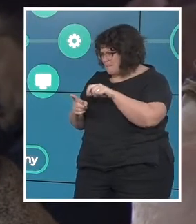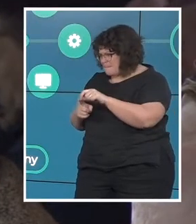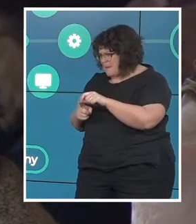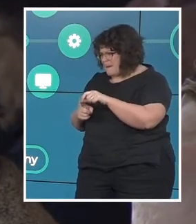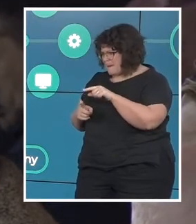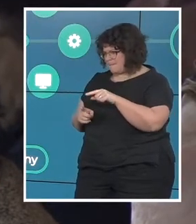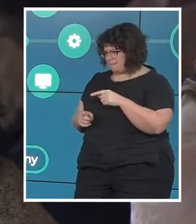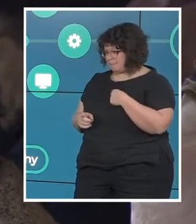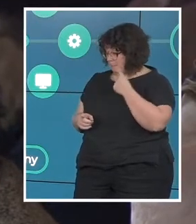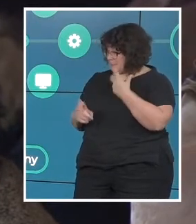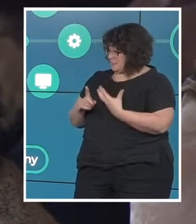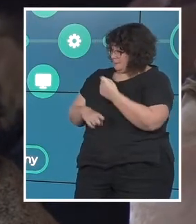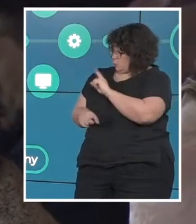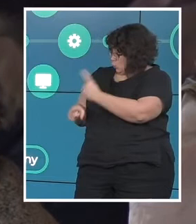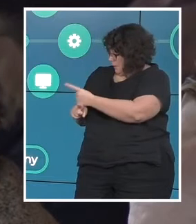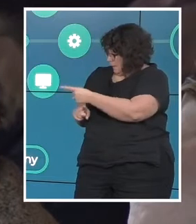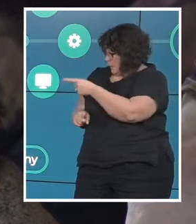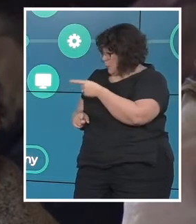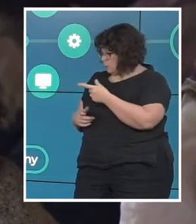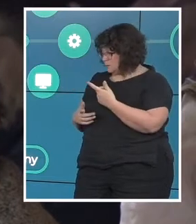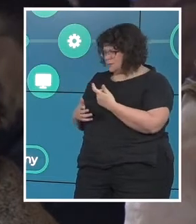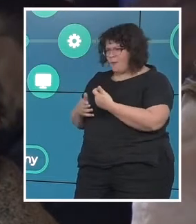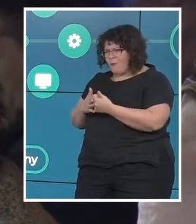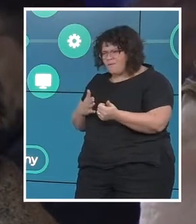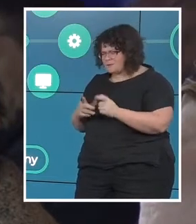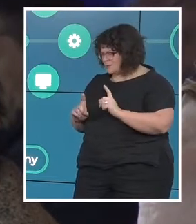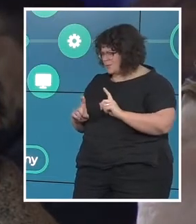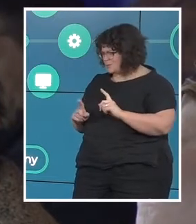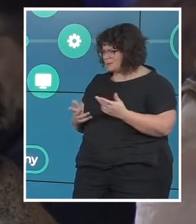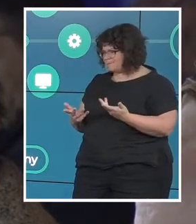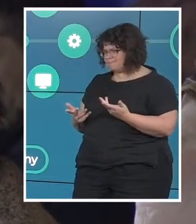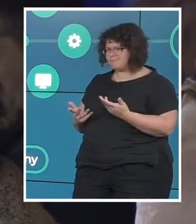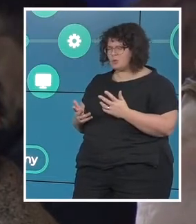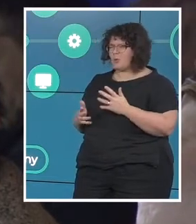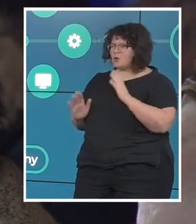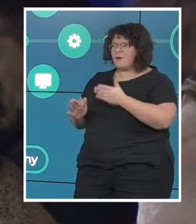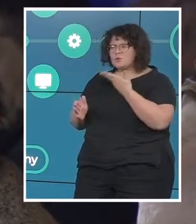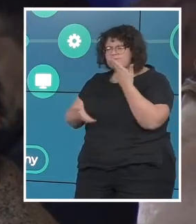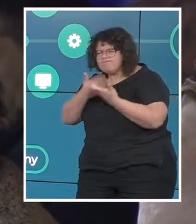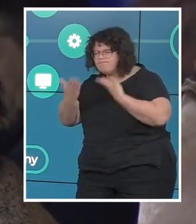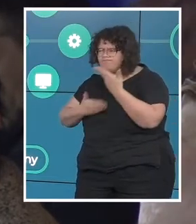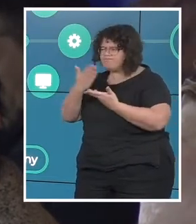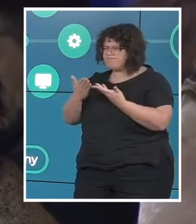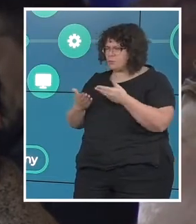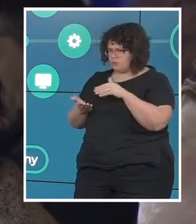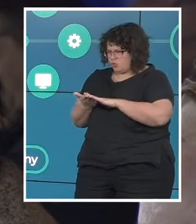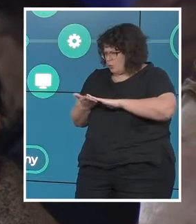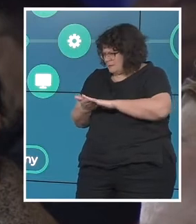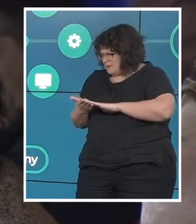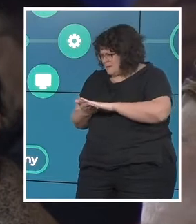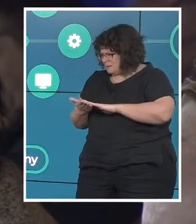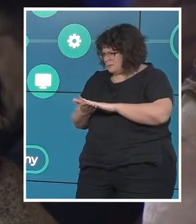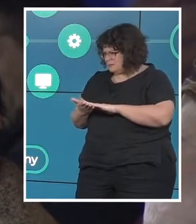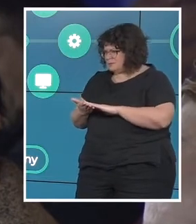seem to have to provide the context, and the alternative, it's just not possible to do everything in the map itself. Sometimes because of the kinds